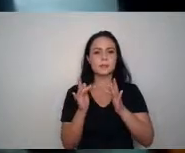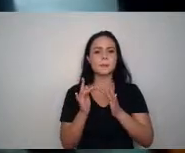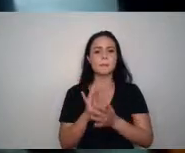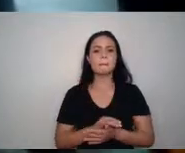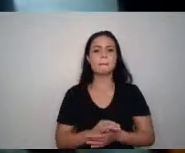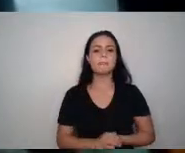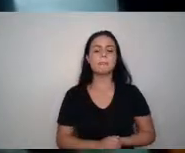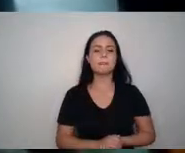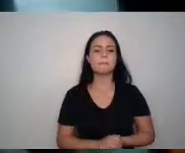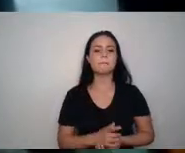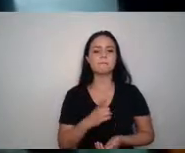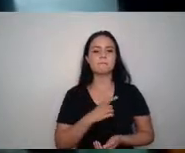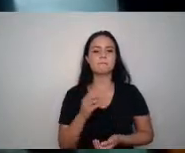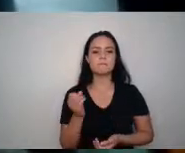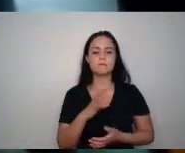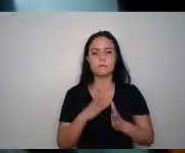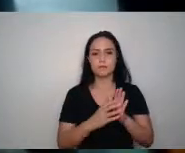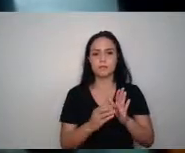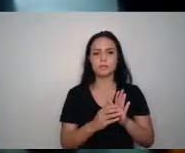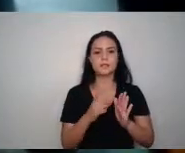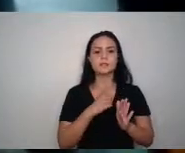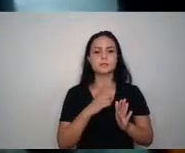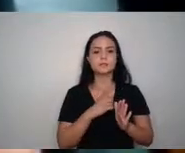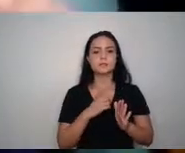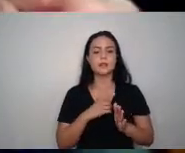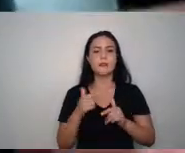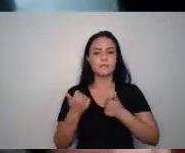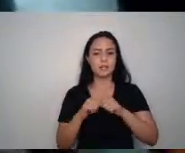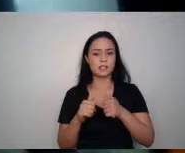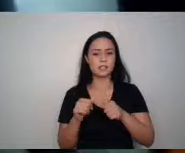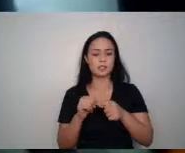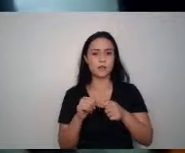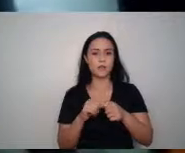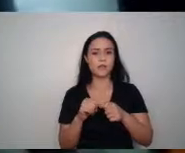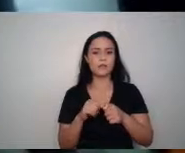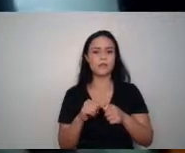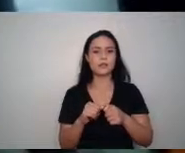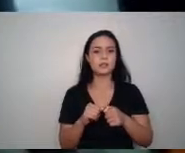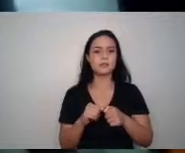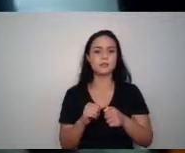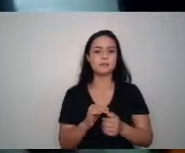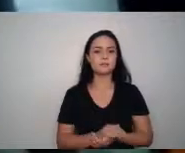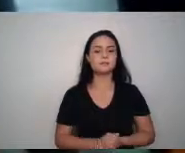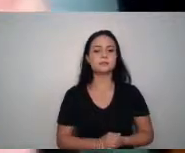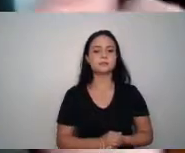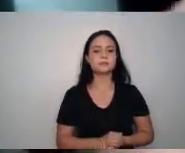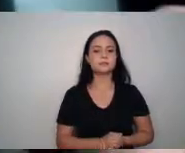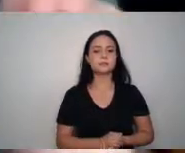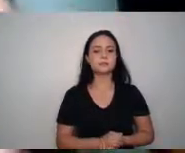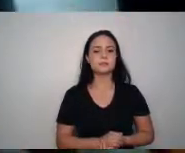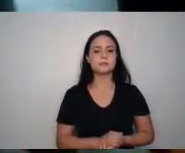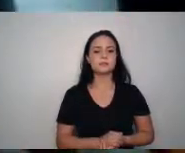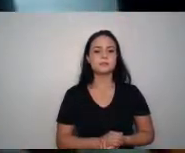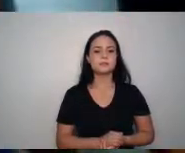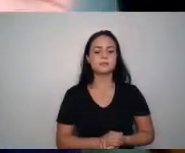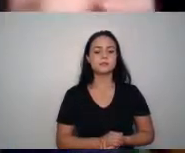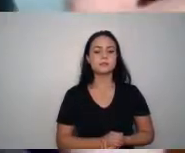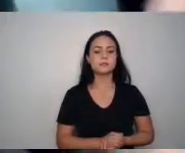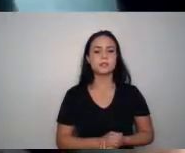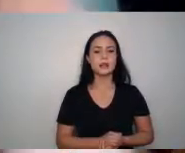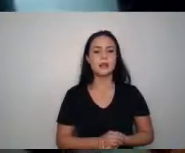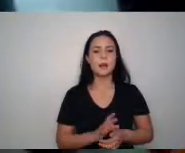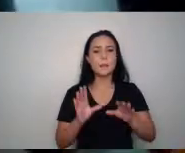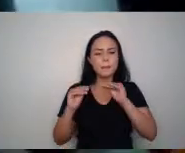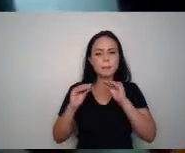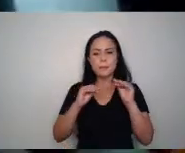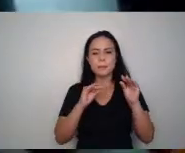psychosocial problems, and the assessments that are performed as well. The assessments that are performed can create and